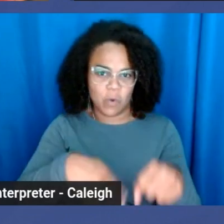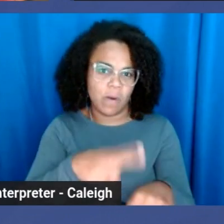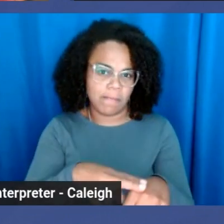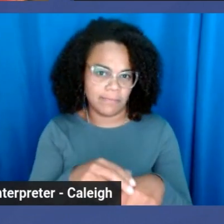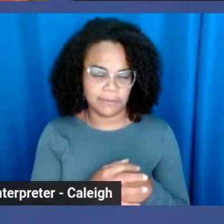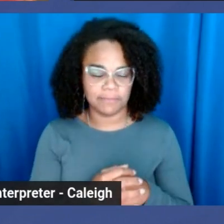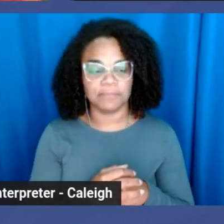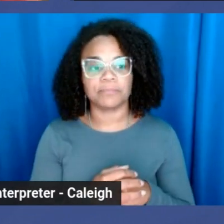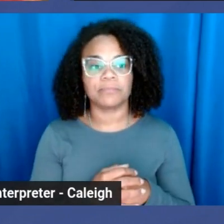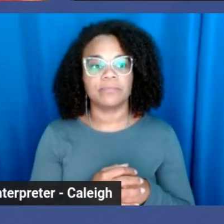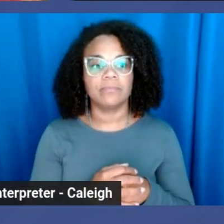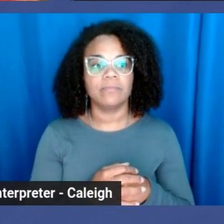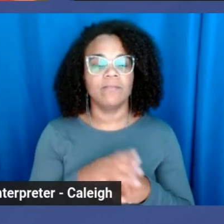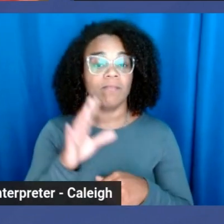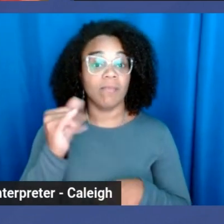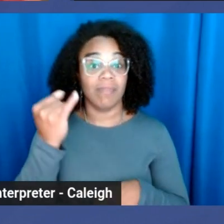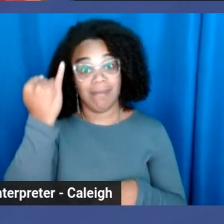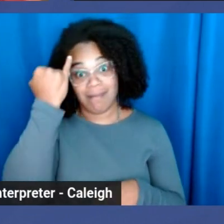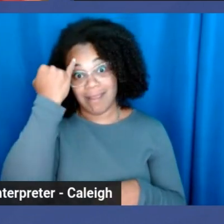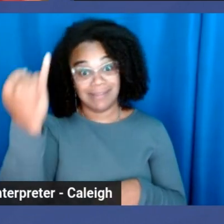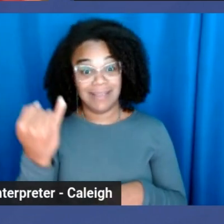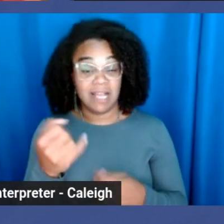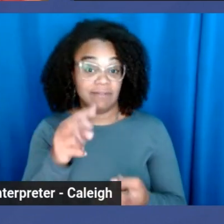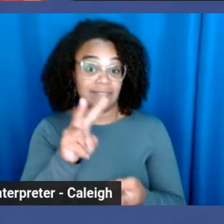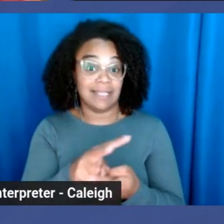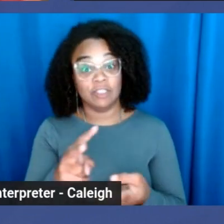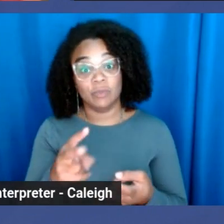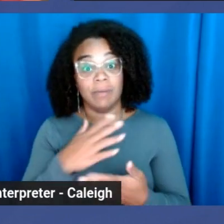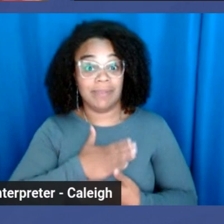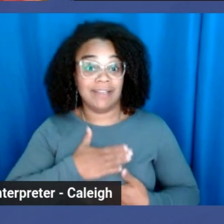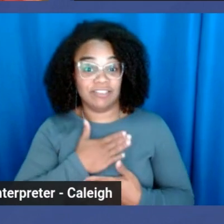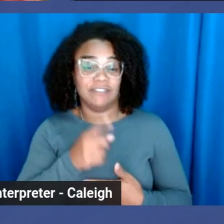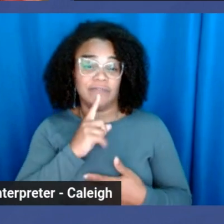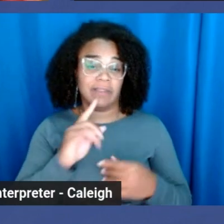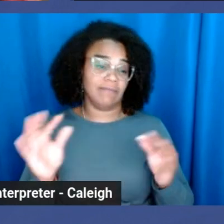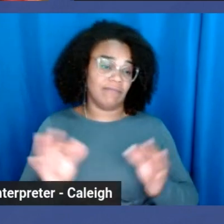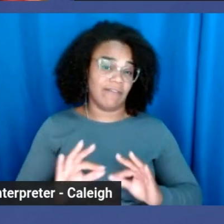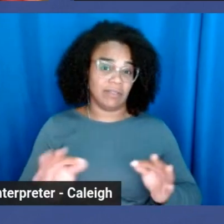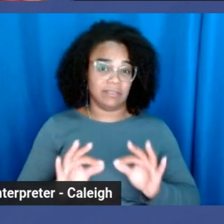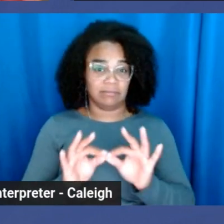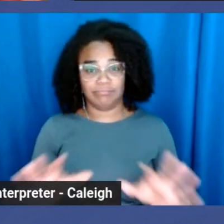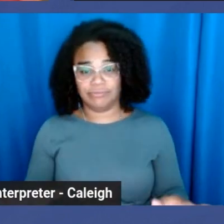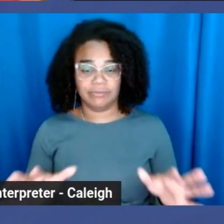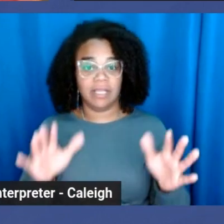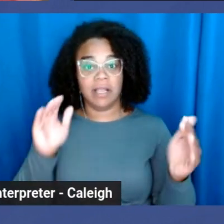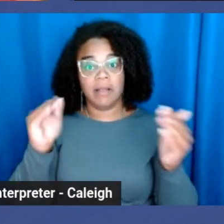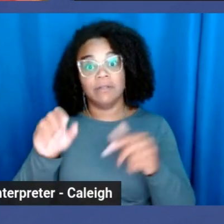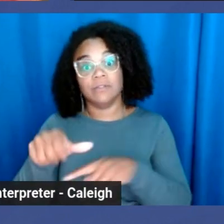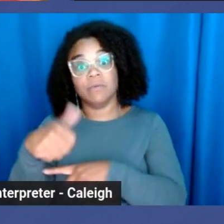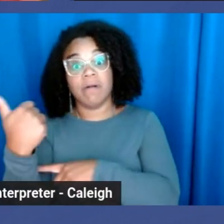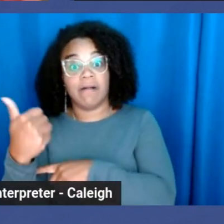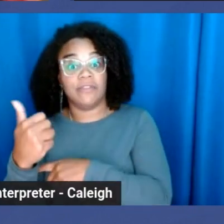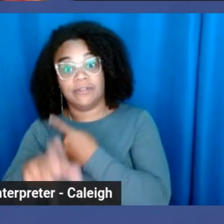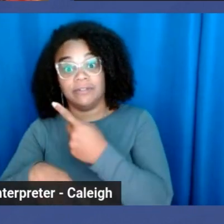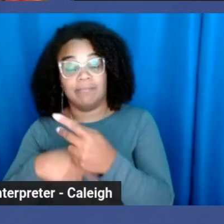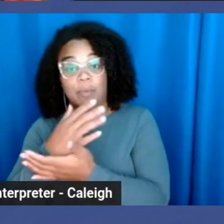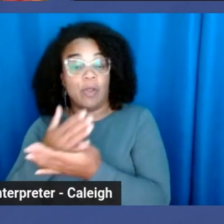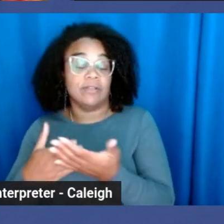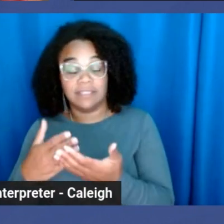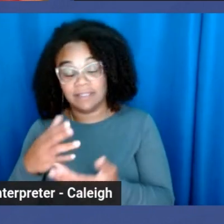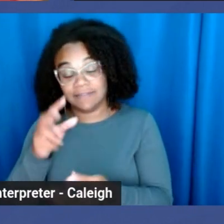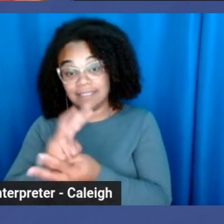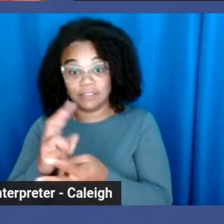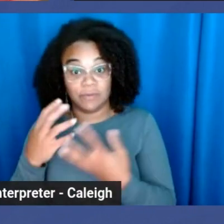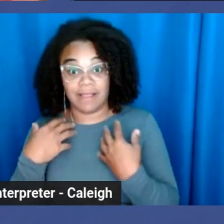The idea that sexual pleasure is frivolous compared to other aspects of sexual health, when